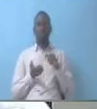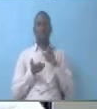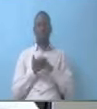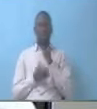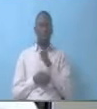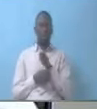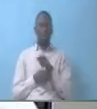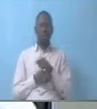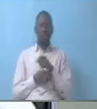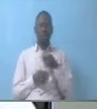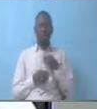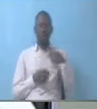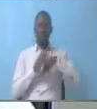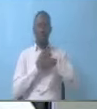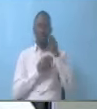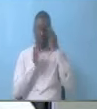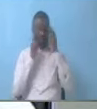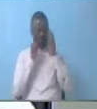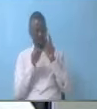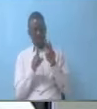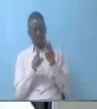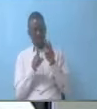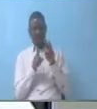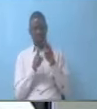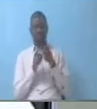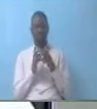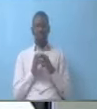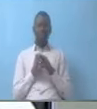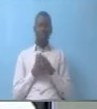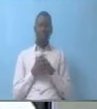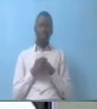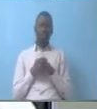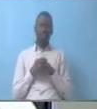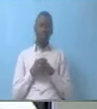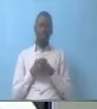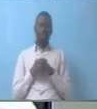in my reflections without mirrors,